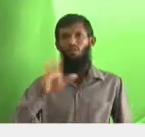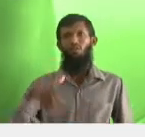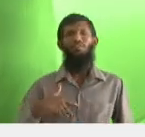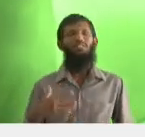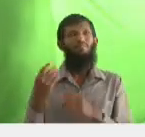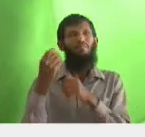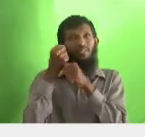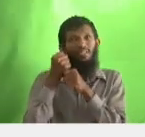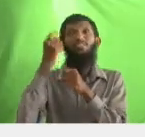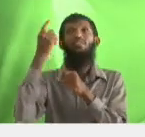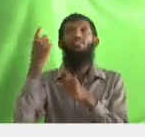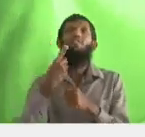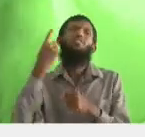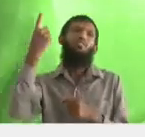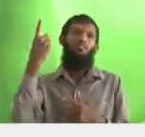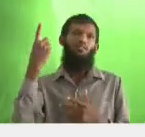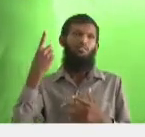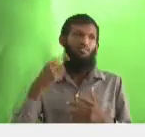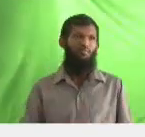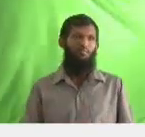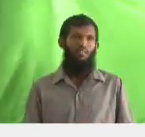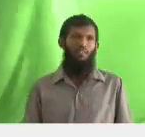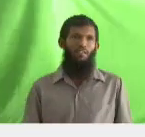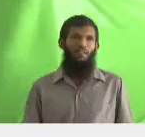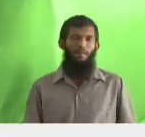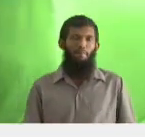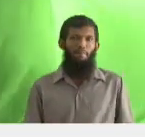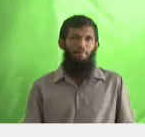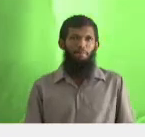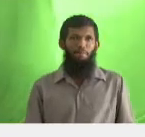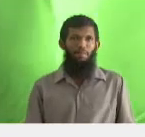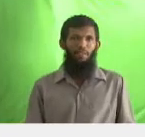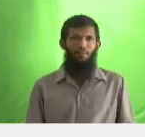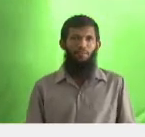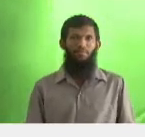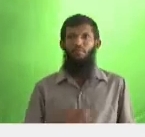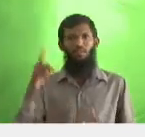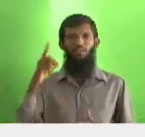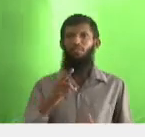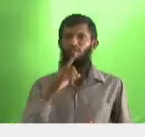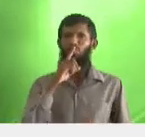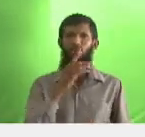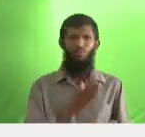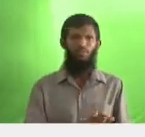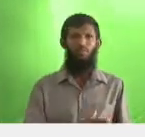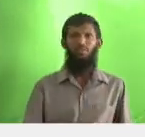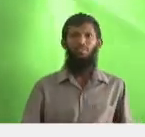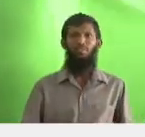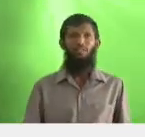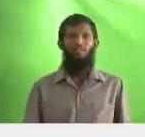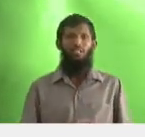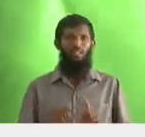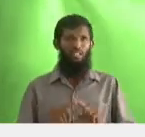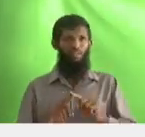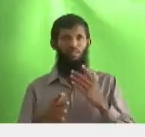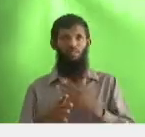those who can rely on Allah. Remember, my brothers and sisters, Allah has not guaranteed that He will throw something